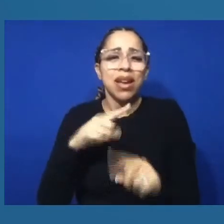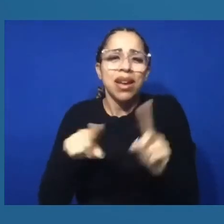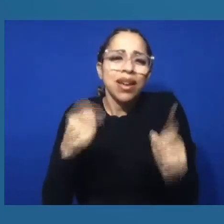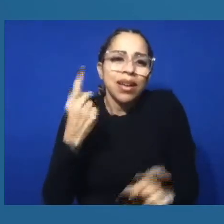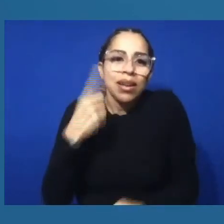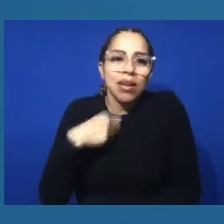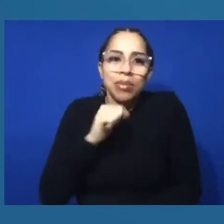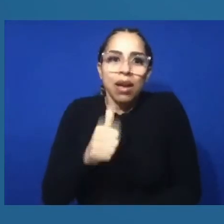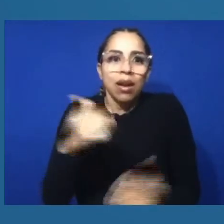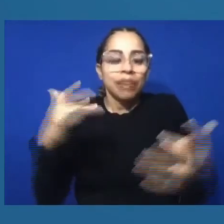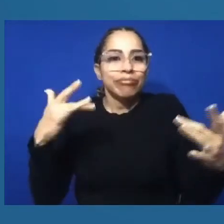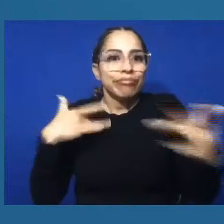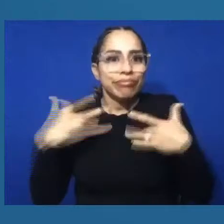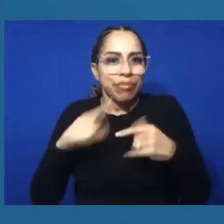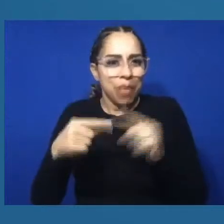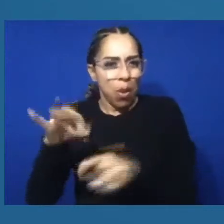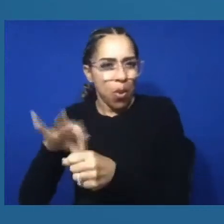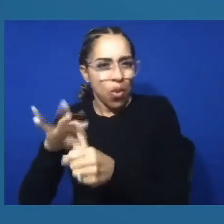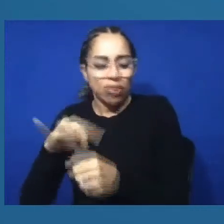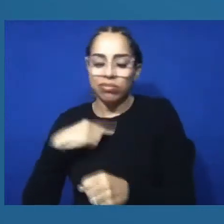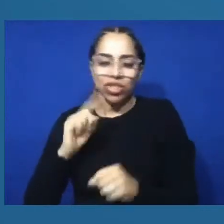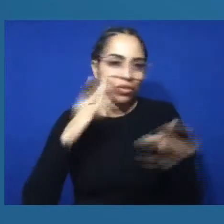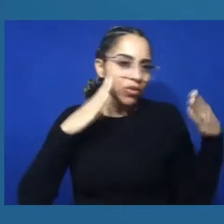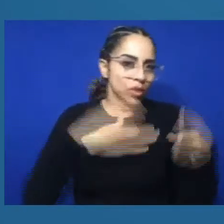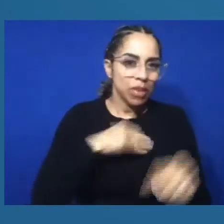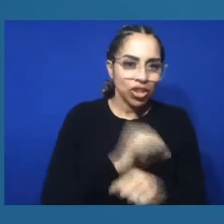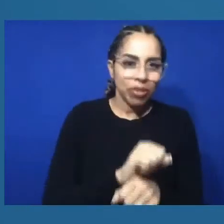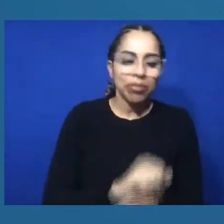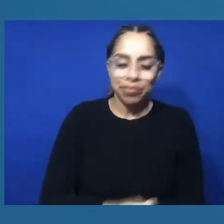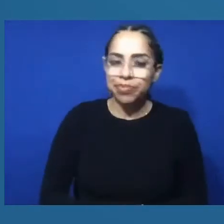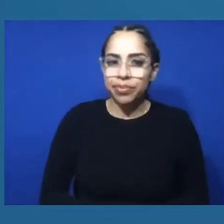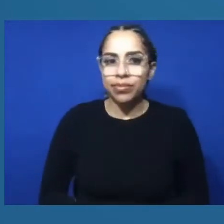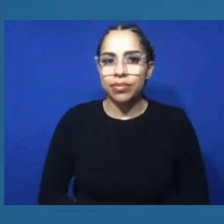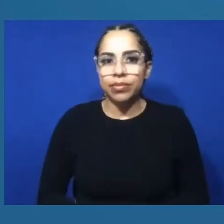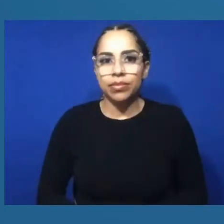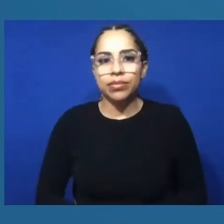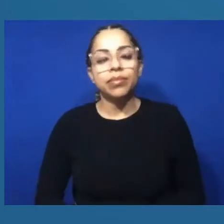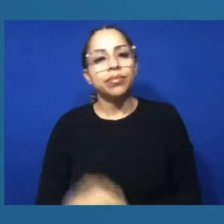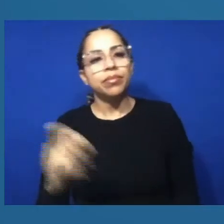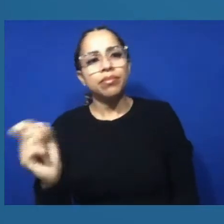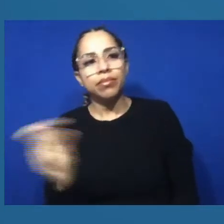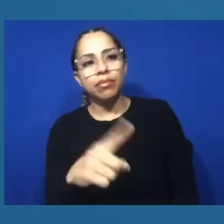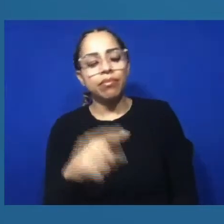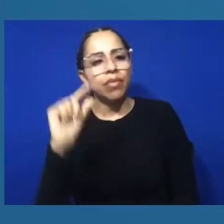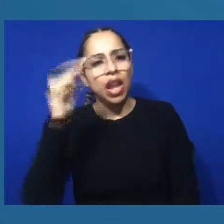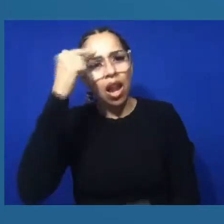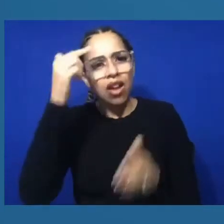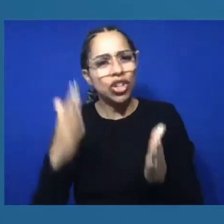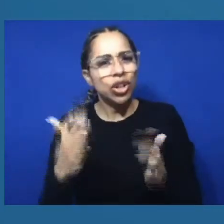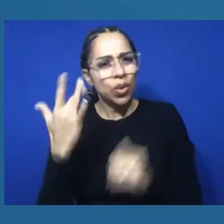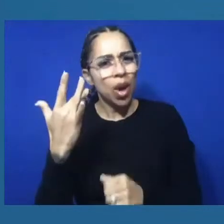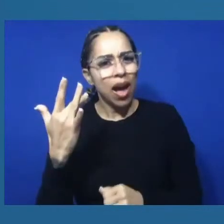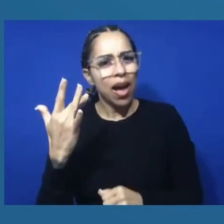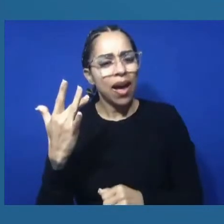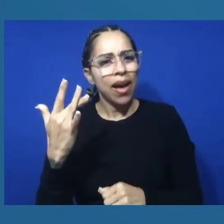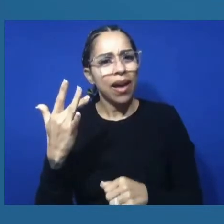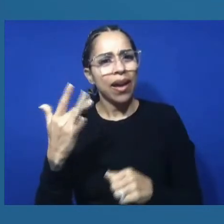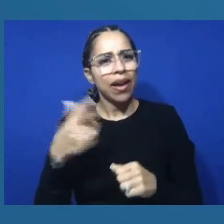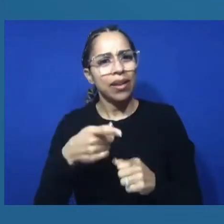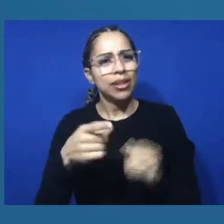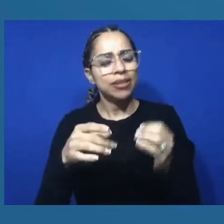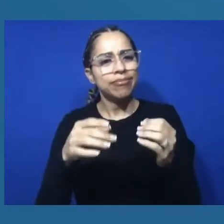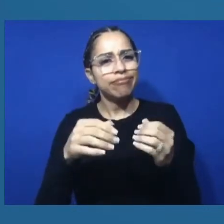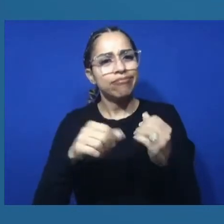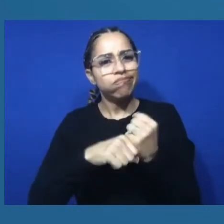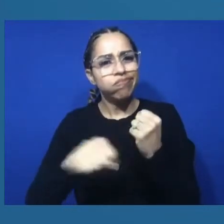here for. Marie? Governor, on Cap and Invest, why the delay of the timeline? Your officials had said we would